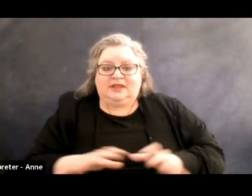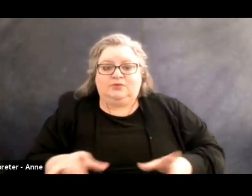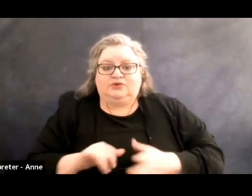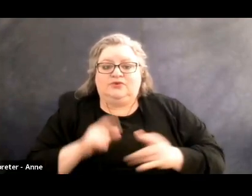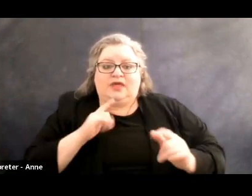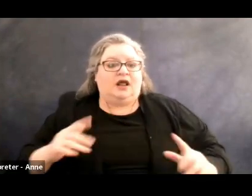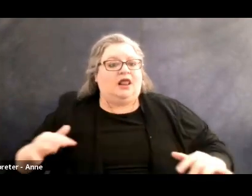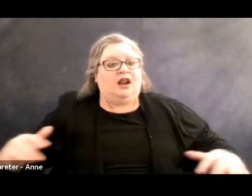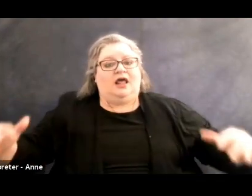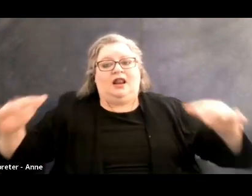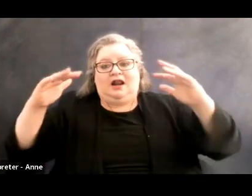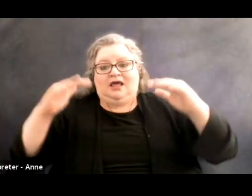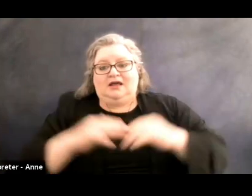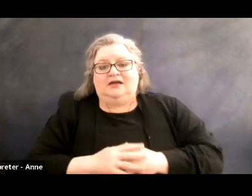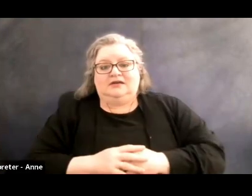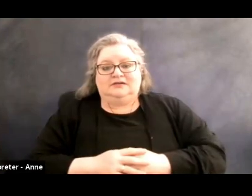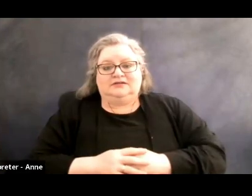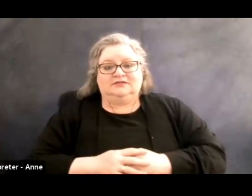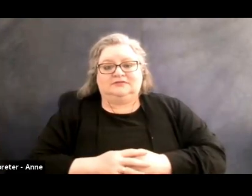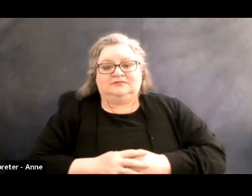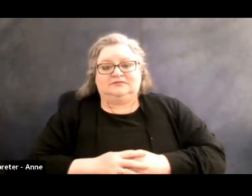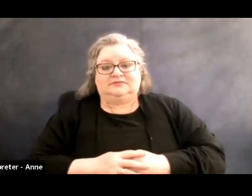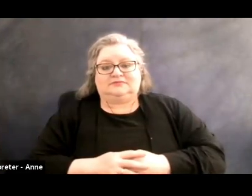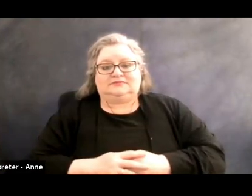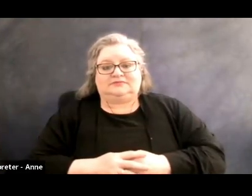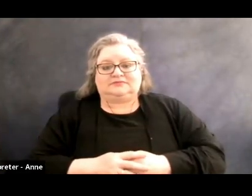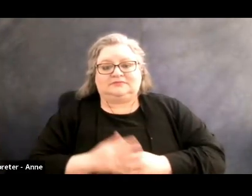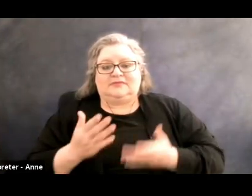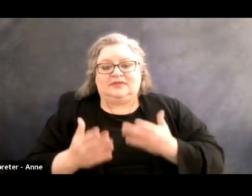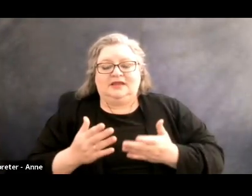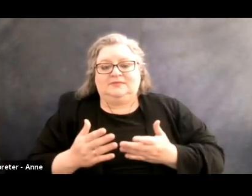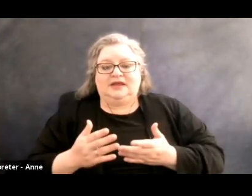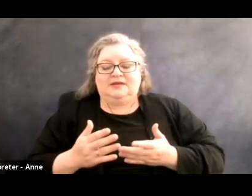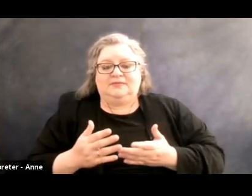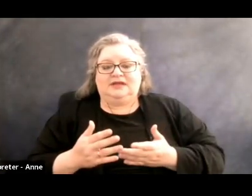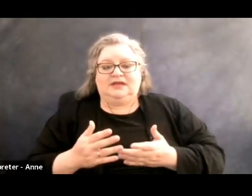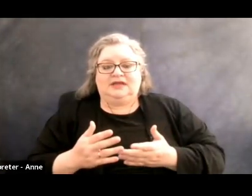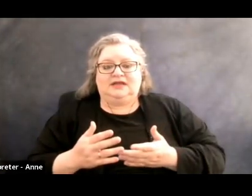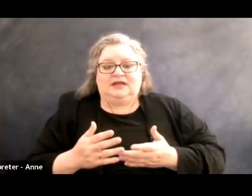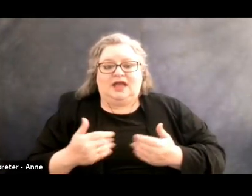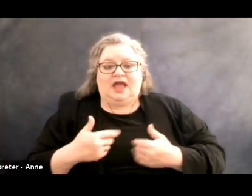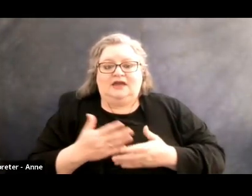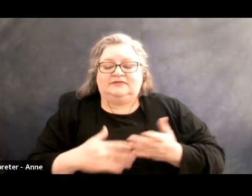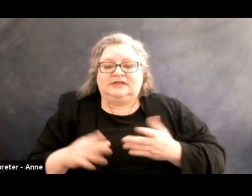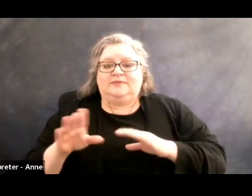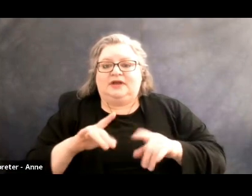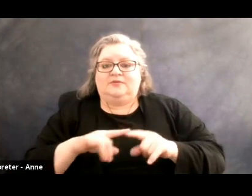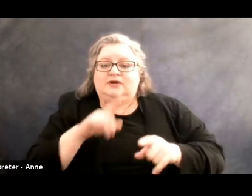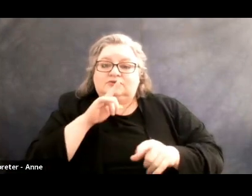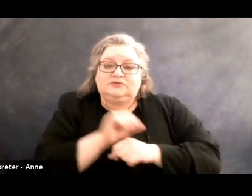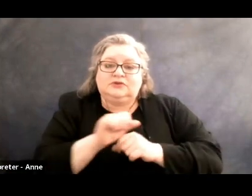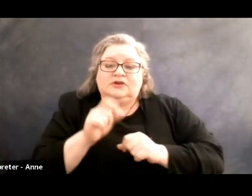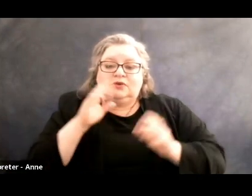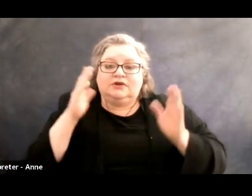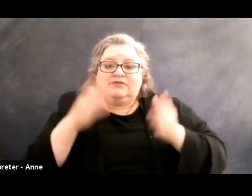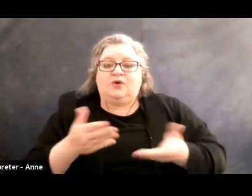right? And again, we might on this chart with a family have some behaviors, but really what we're focusing